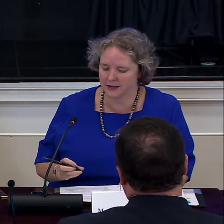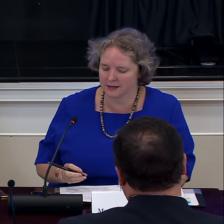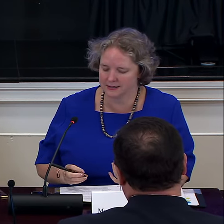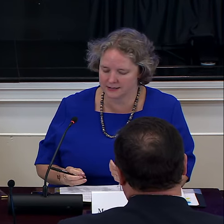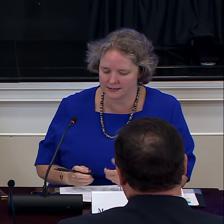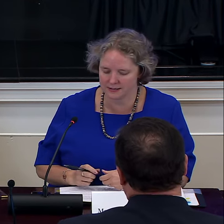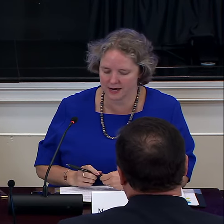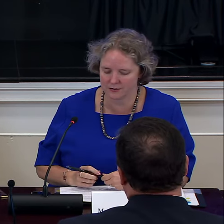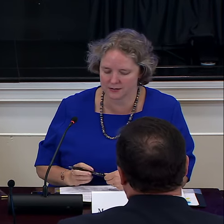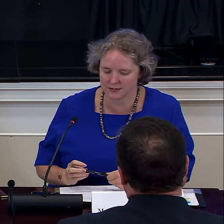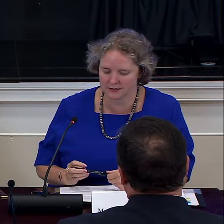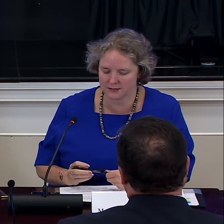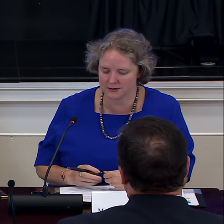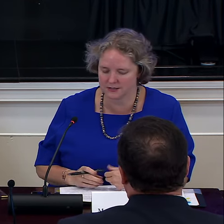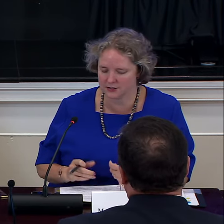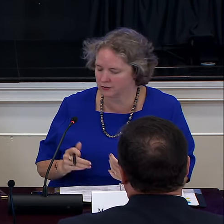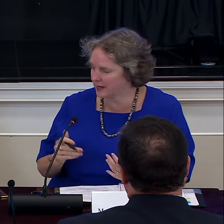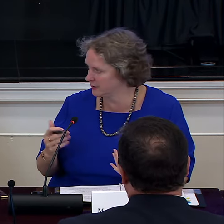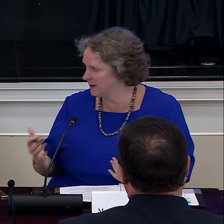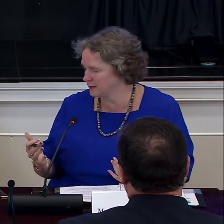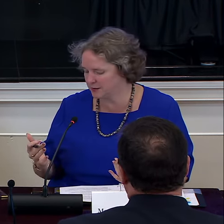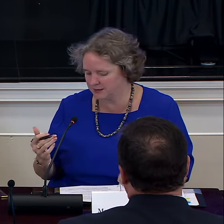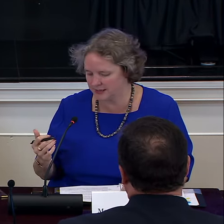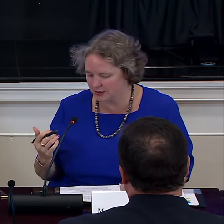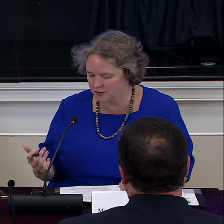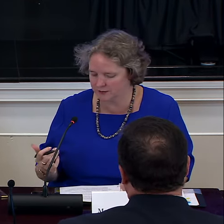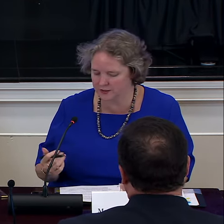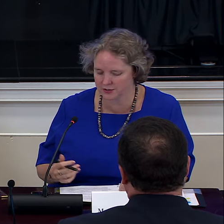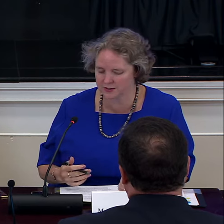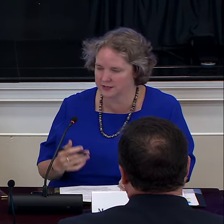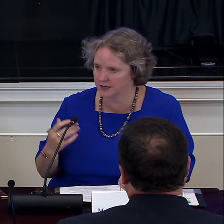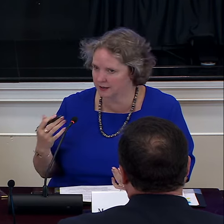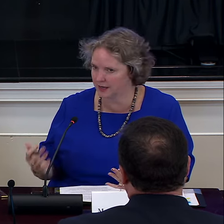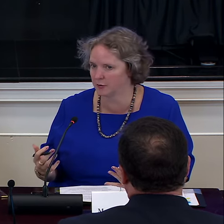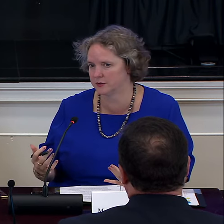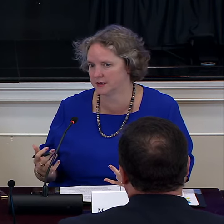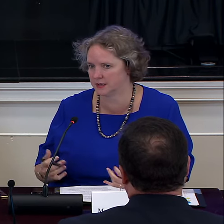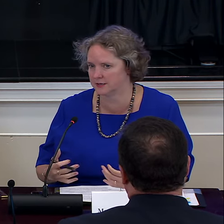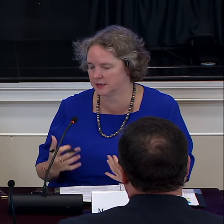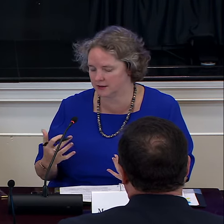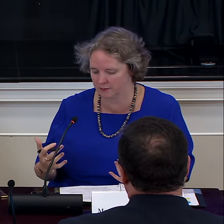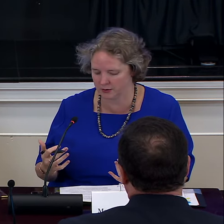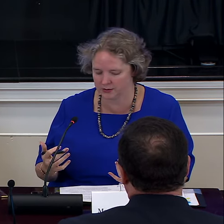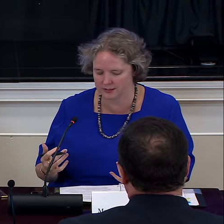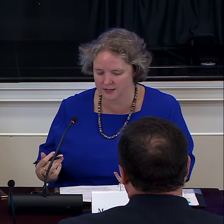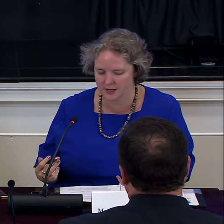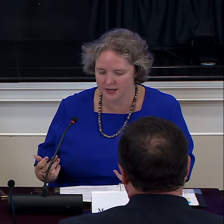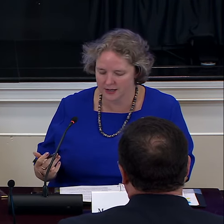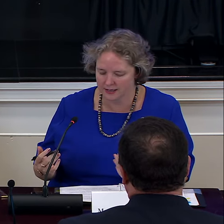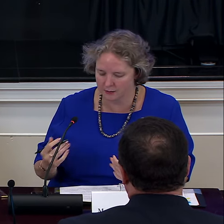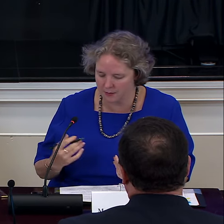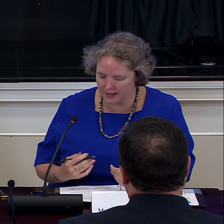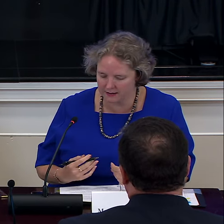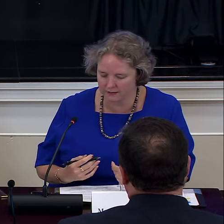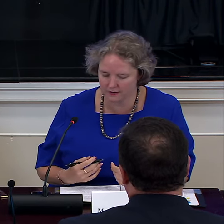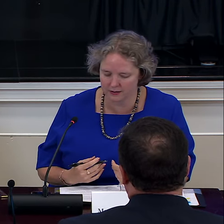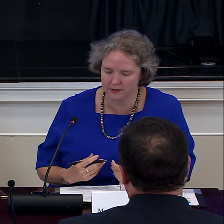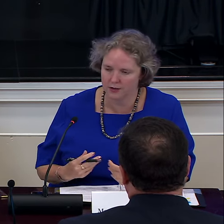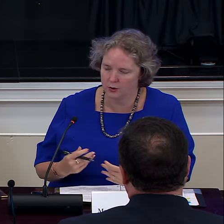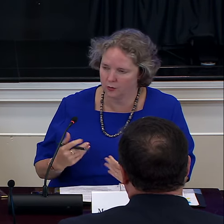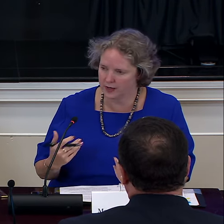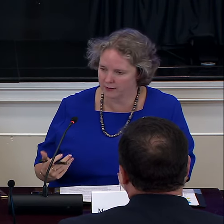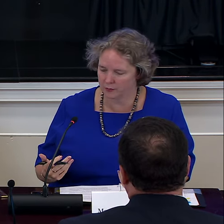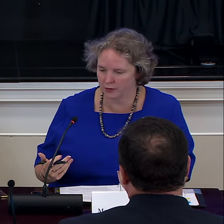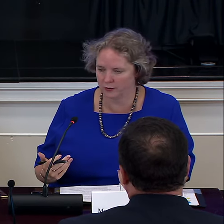residents in HUD-assisted housing to see direct investments in energy efficiency and climate resilience in their buildings. In